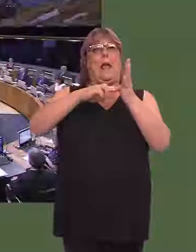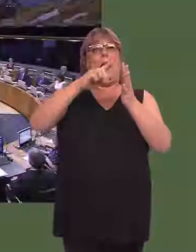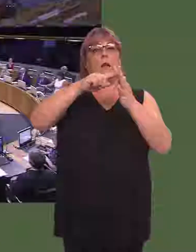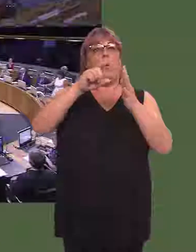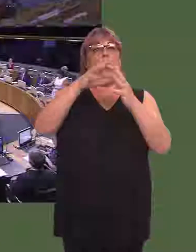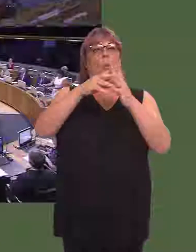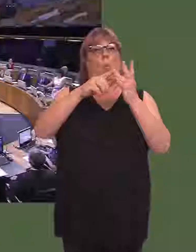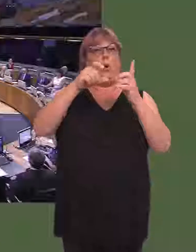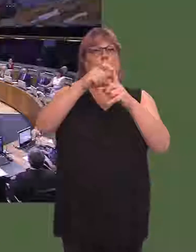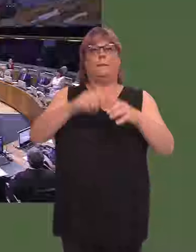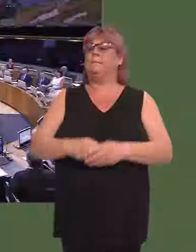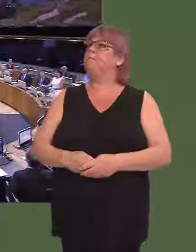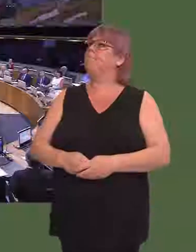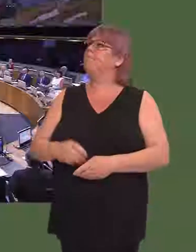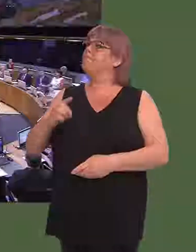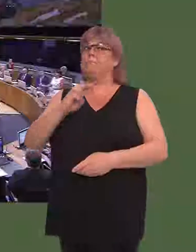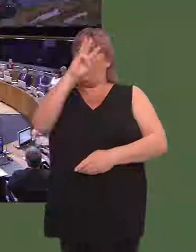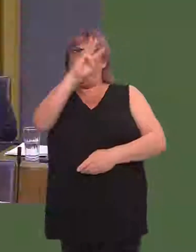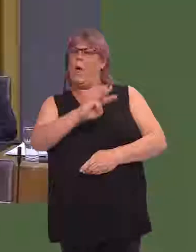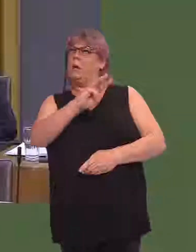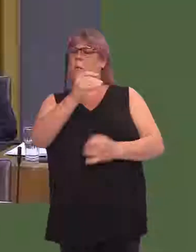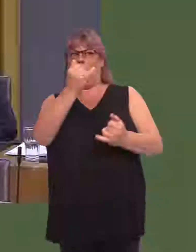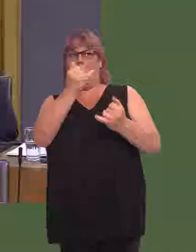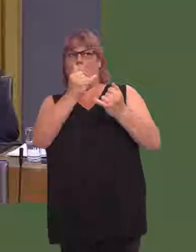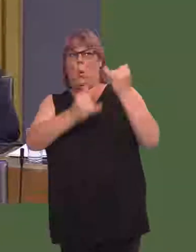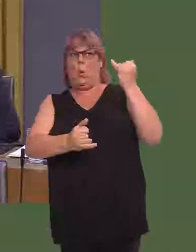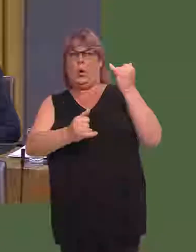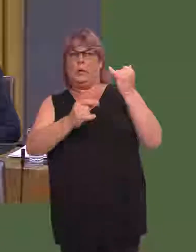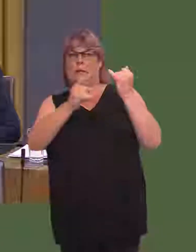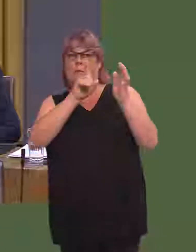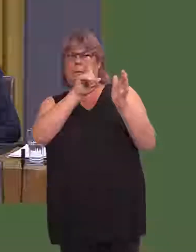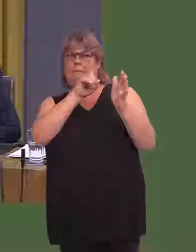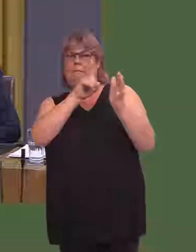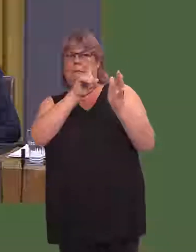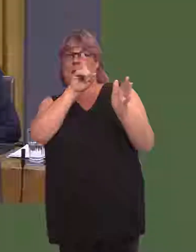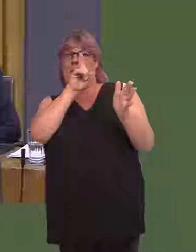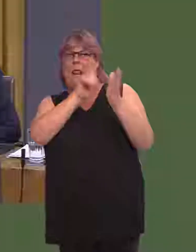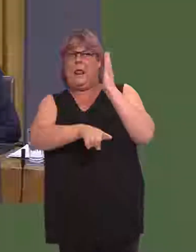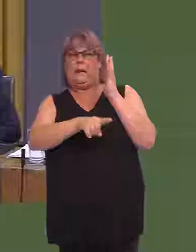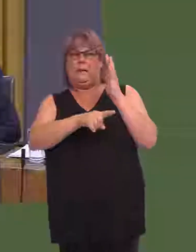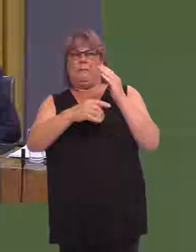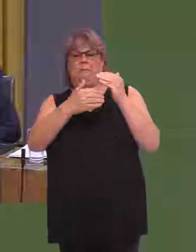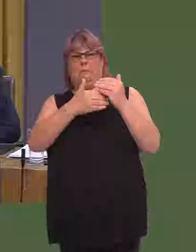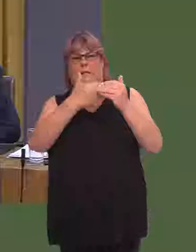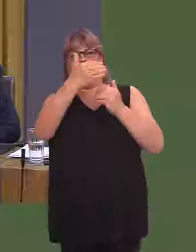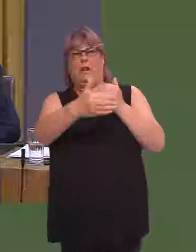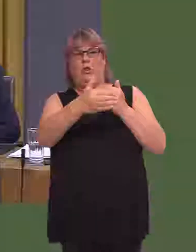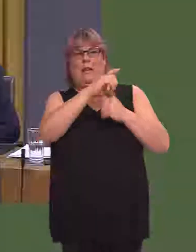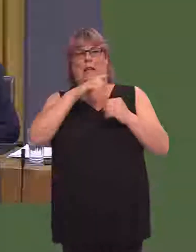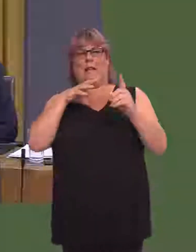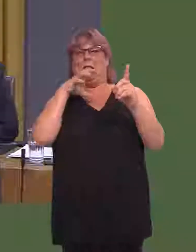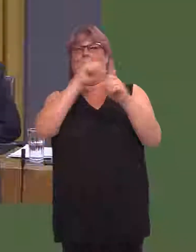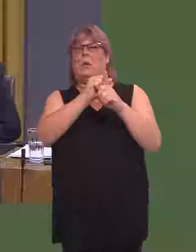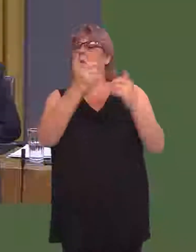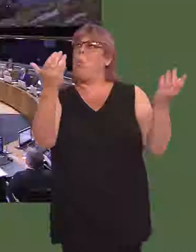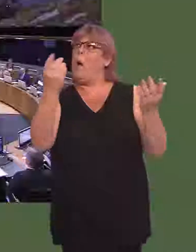of Plaid Cymru, Leanne Wood. Can you tell us which areas of Wales have the highest rates of late-stage cancer